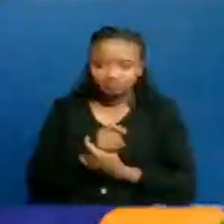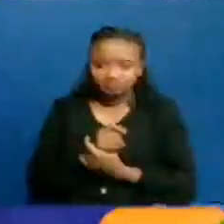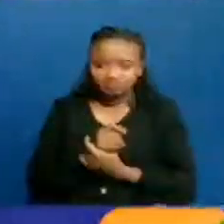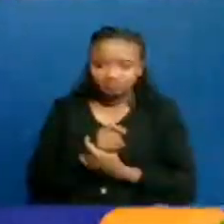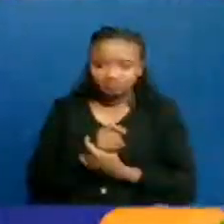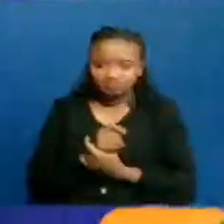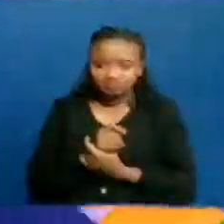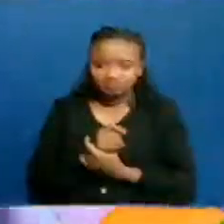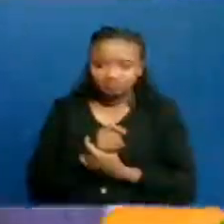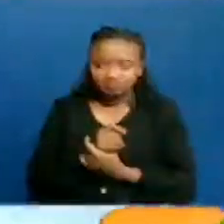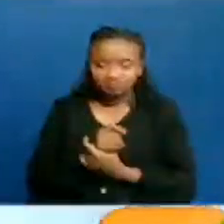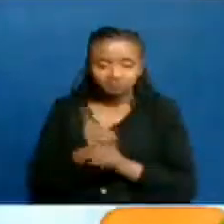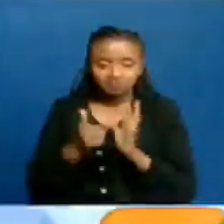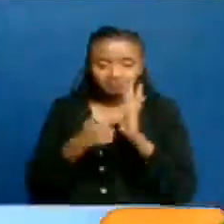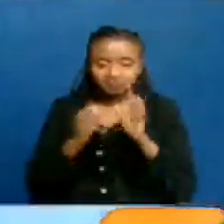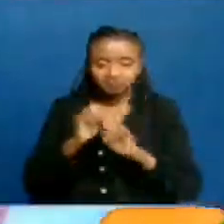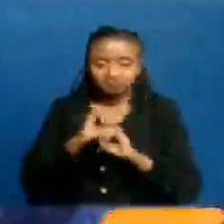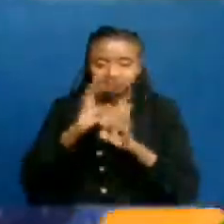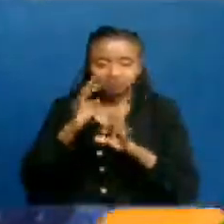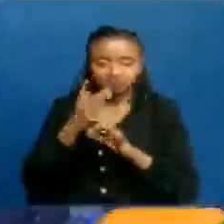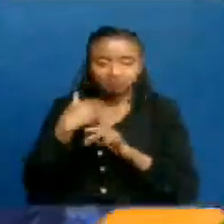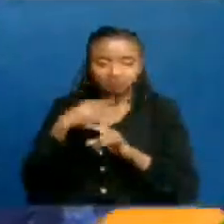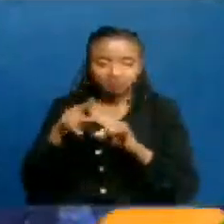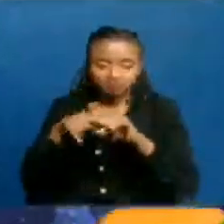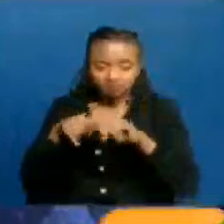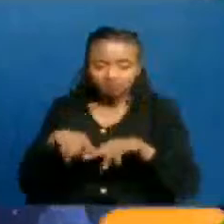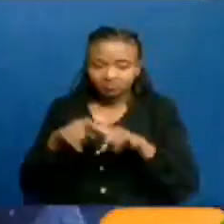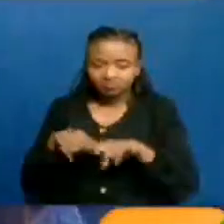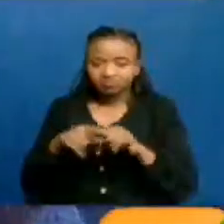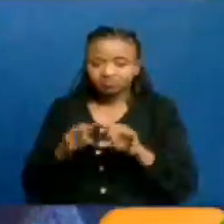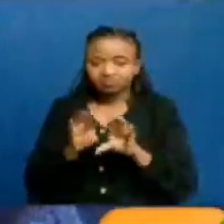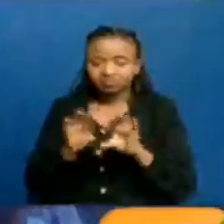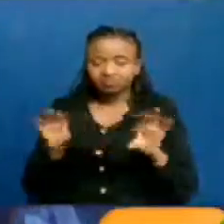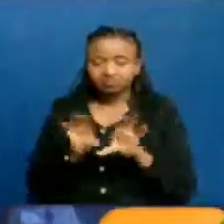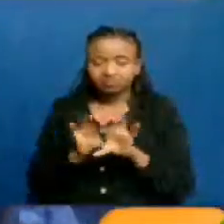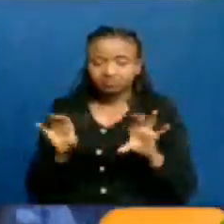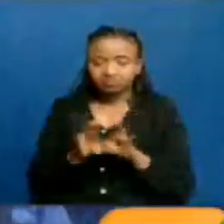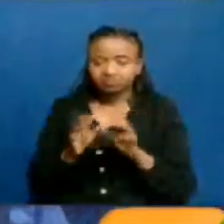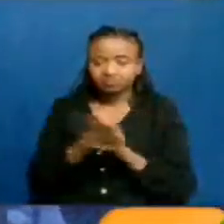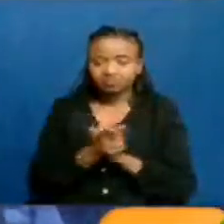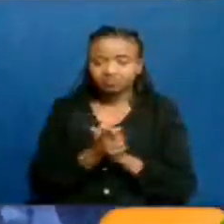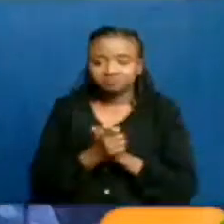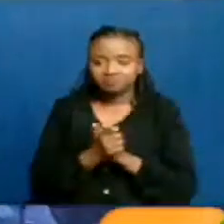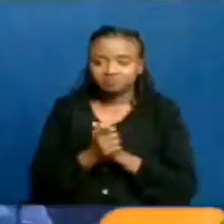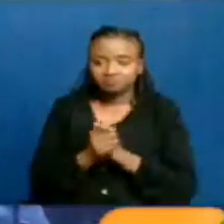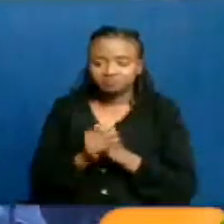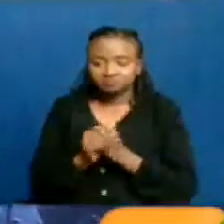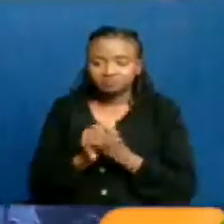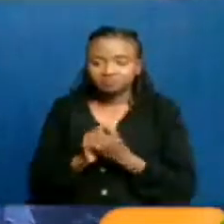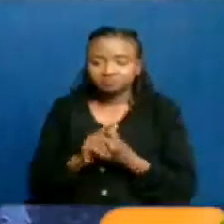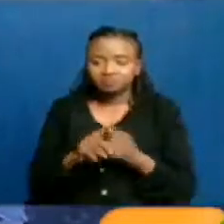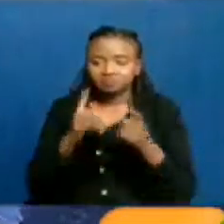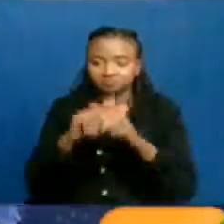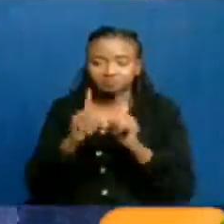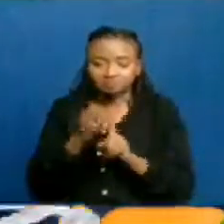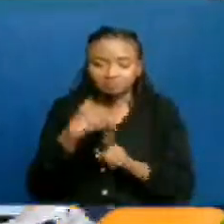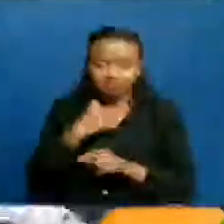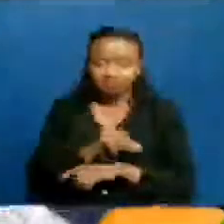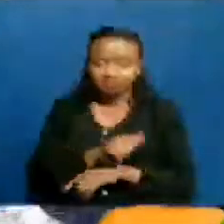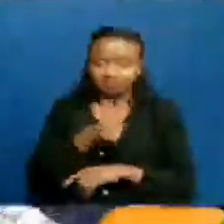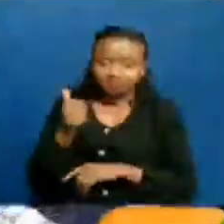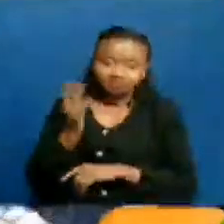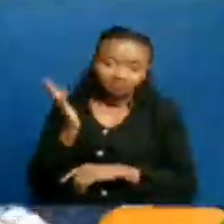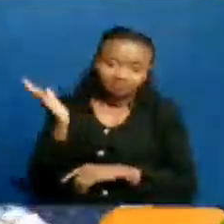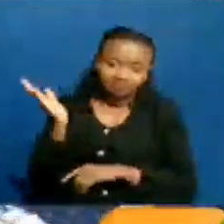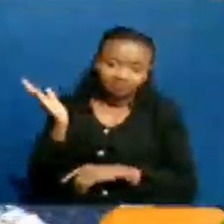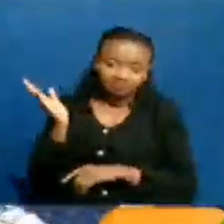A stark reminder of the reliance on traditional fuels. In a forgotten corner, a biogas burner